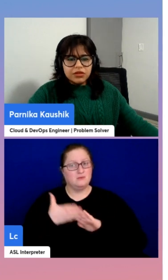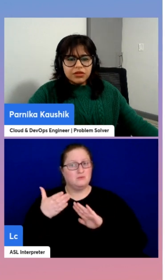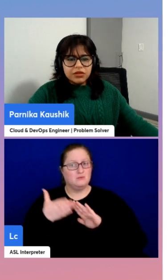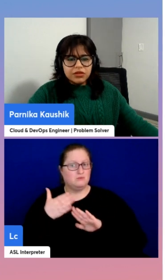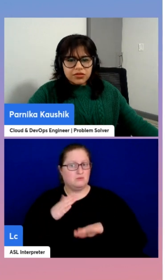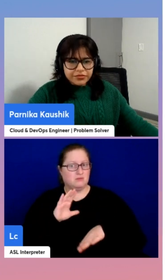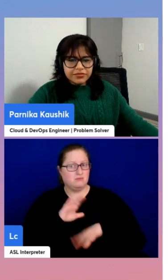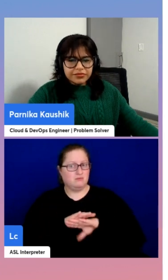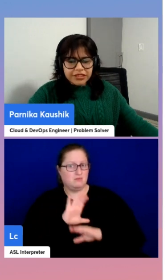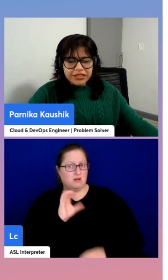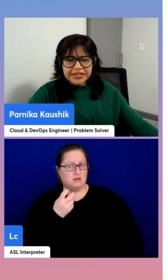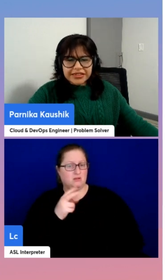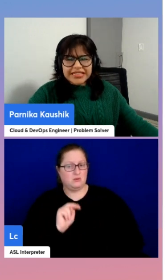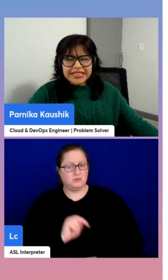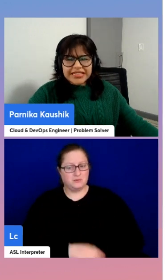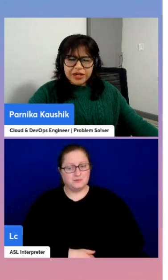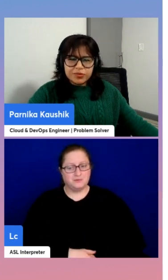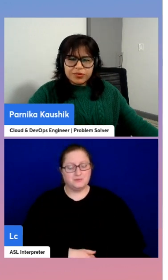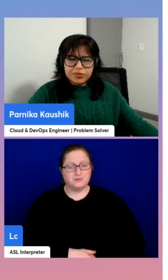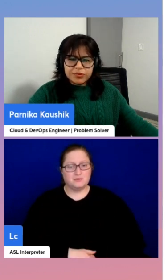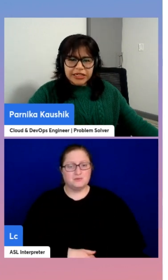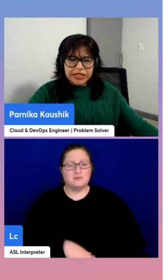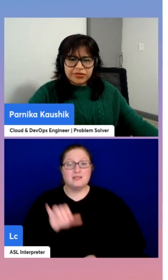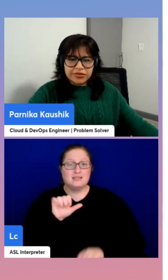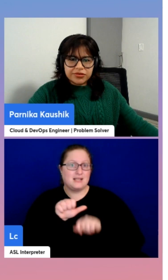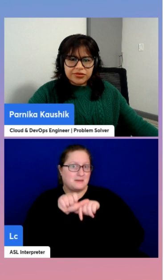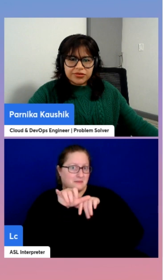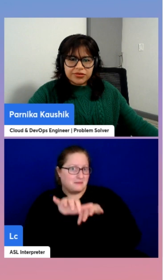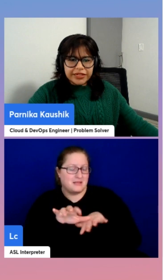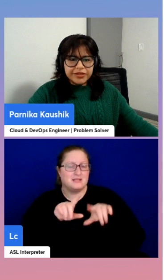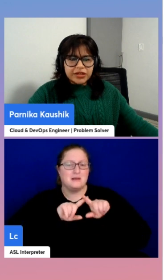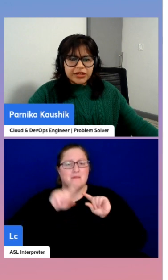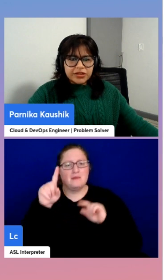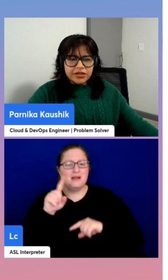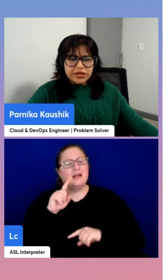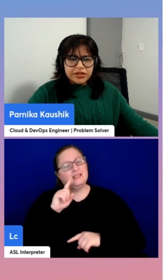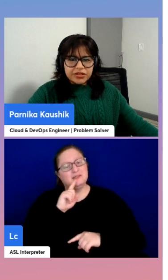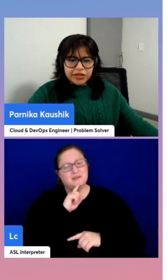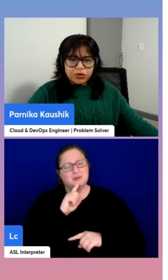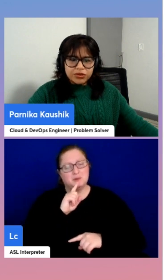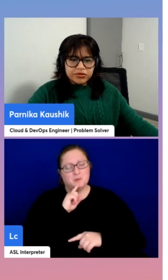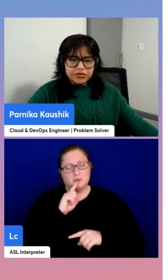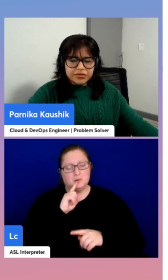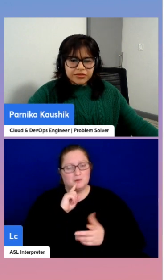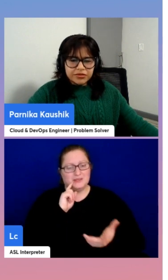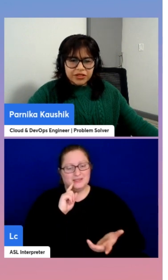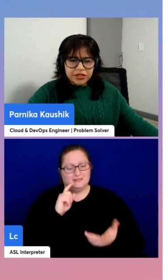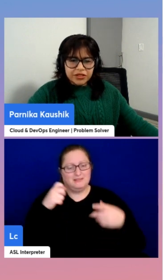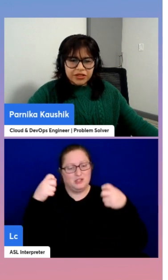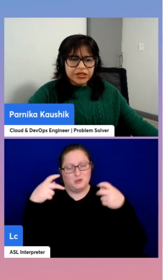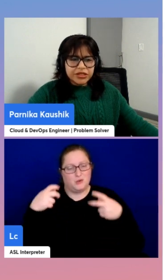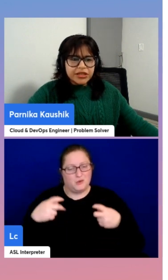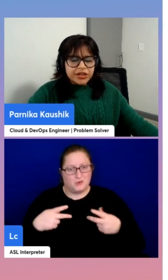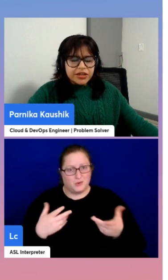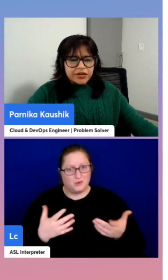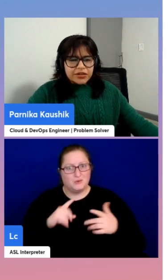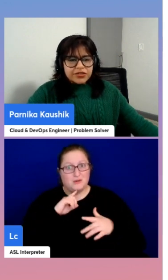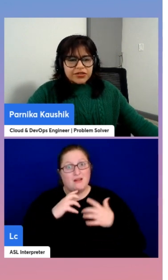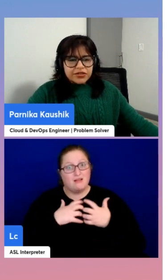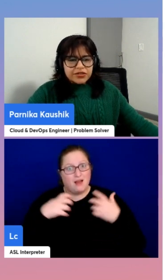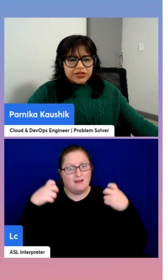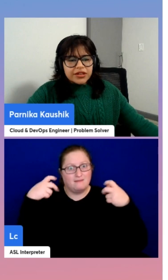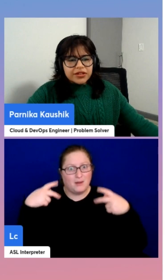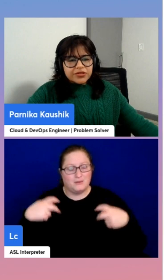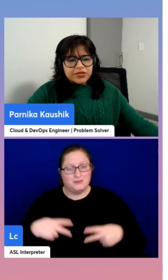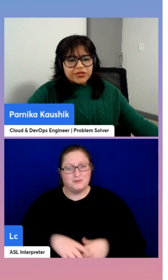own. It's like magic, but really, it's just really code. There's a lot of code.